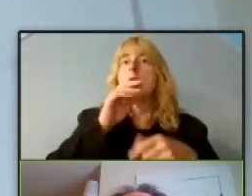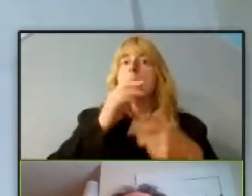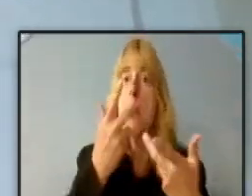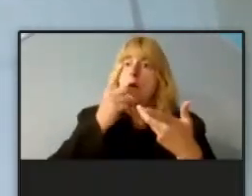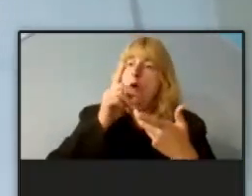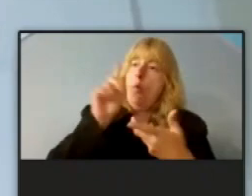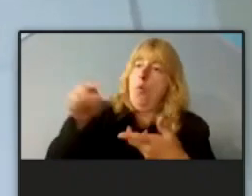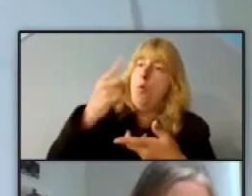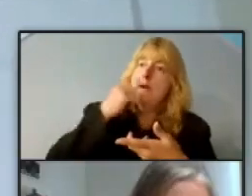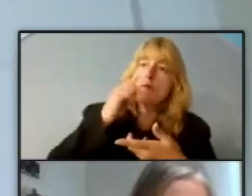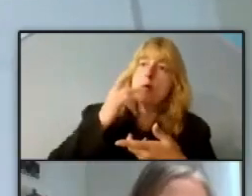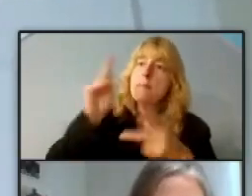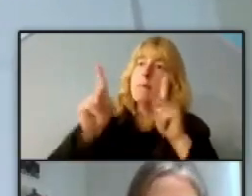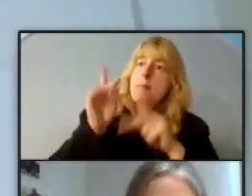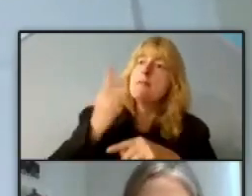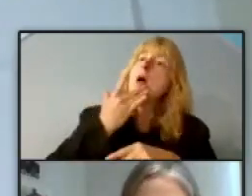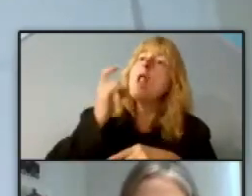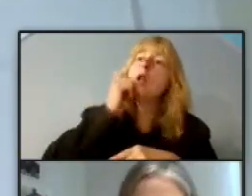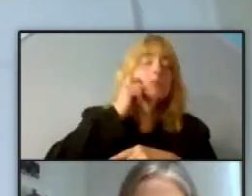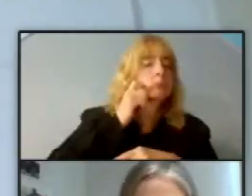Christine?